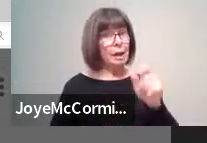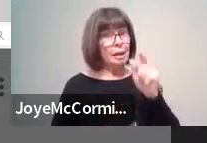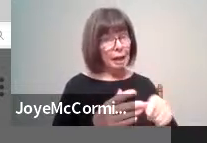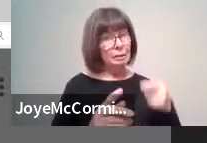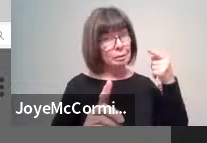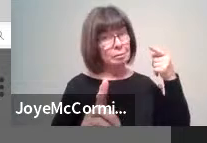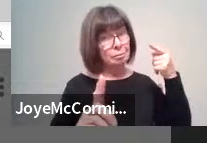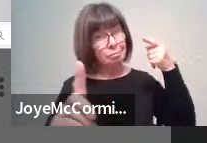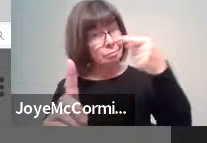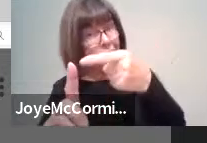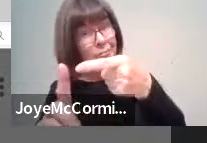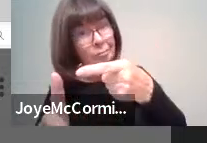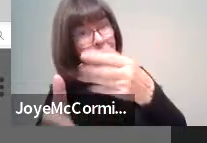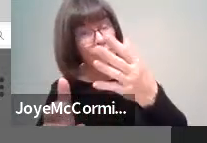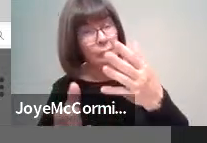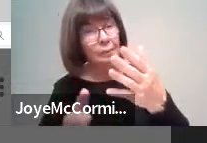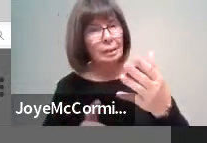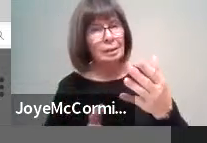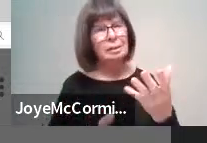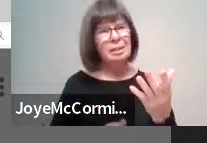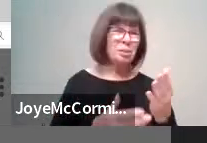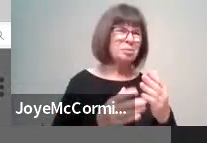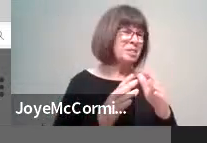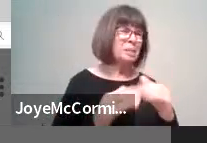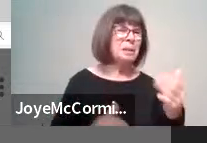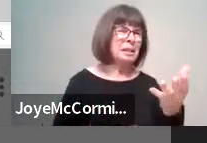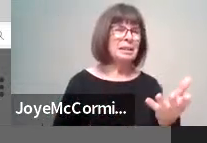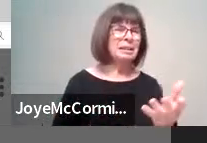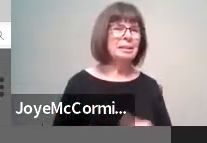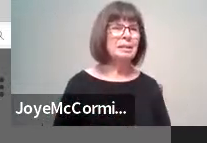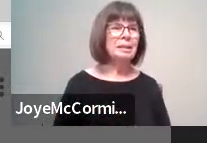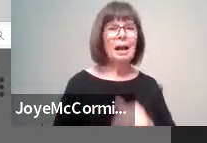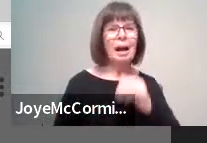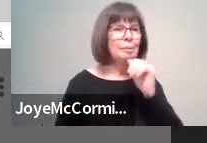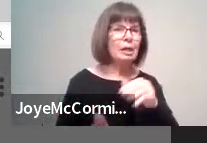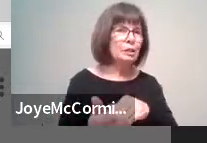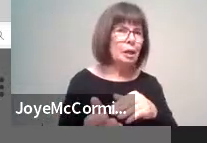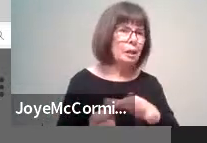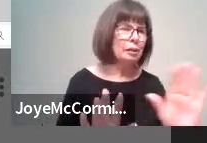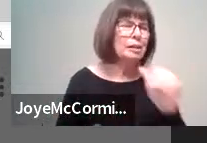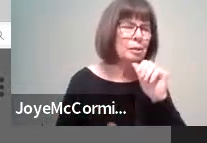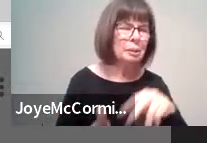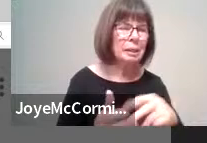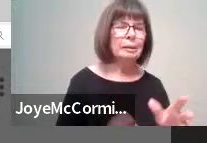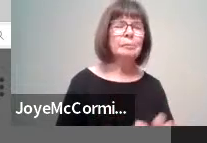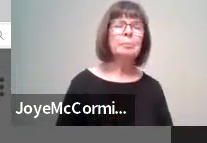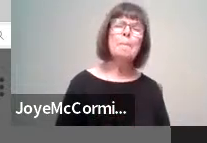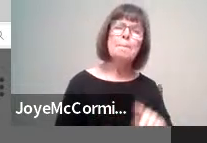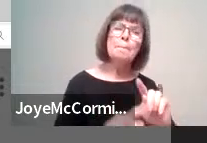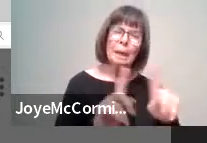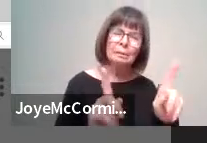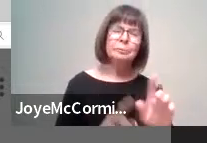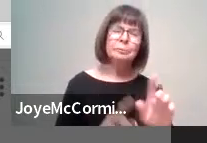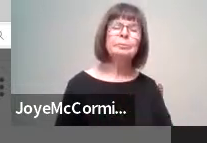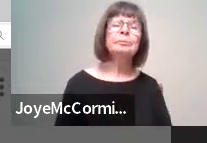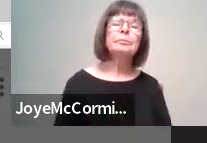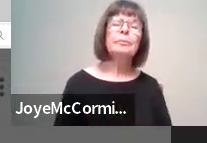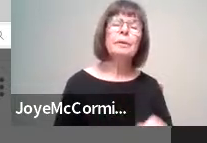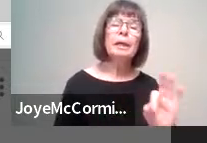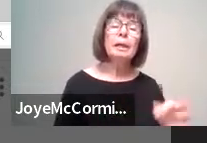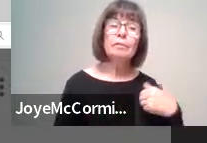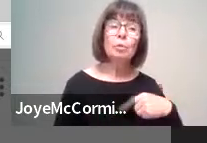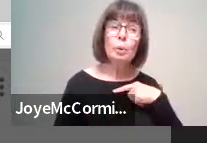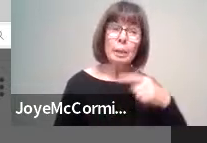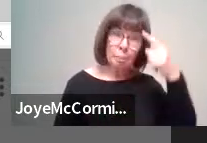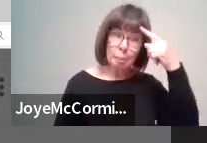something like that. And I don't want to step outside of, you know, my lane. I'm not a doctor, that kind of thing. But if that is what we believe is going to